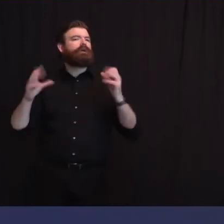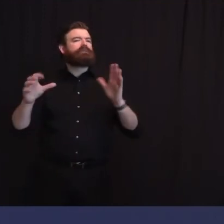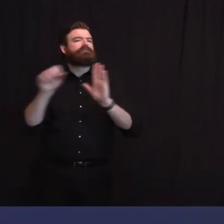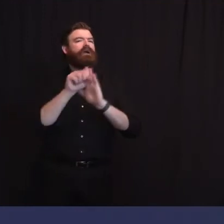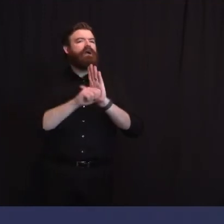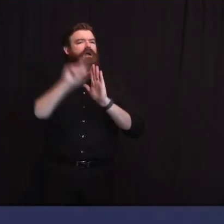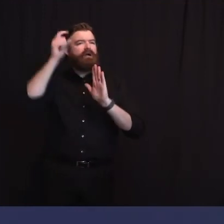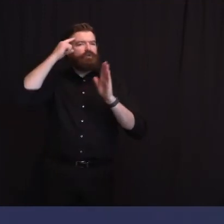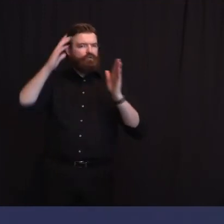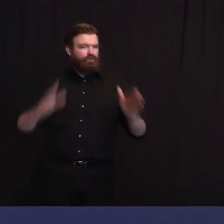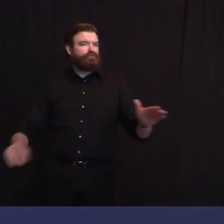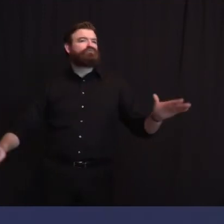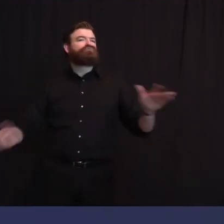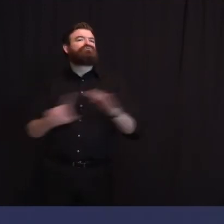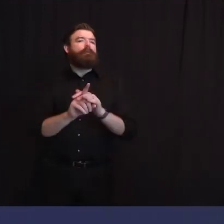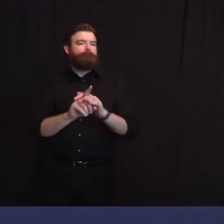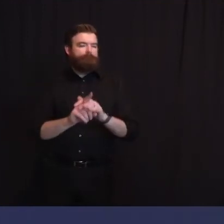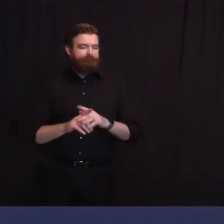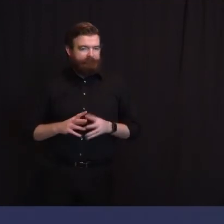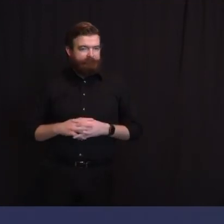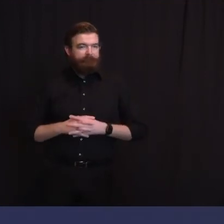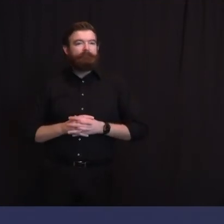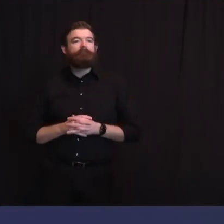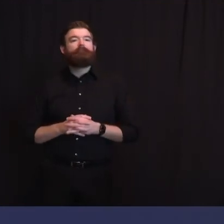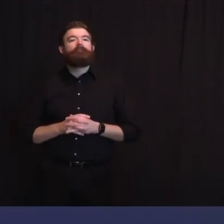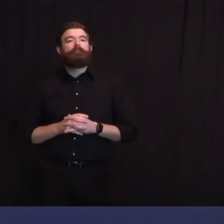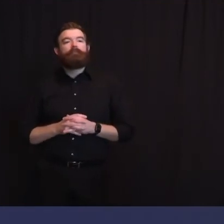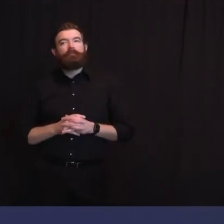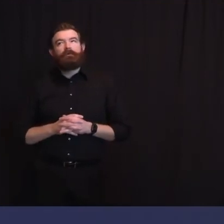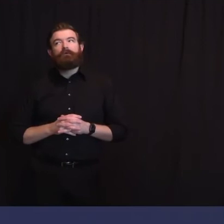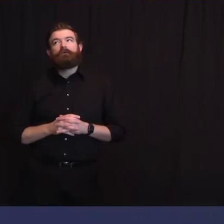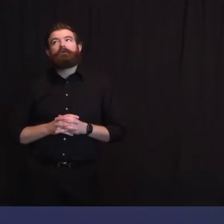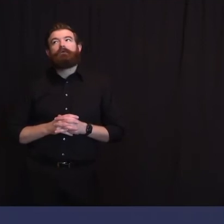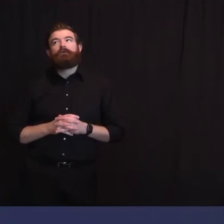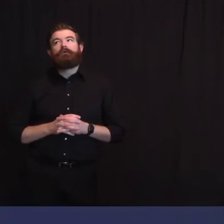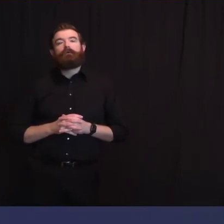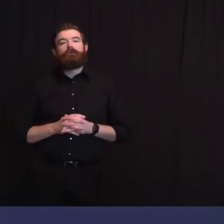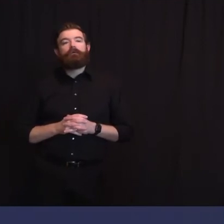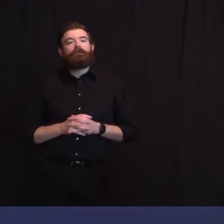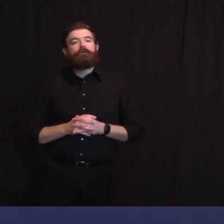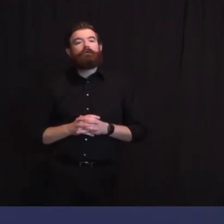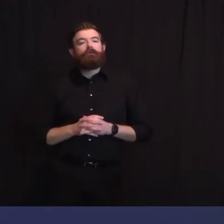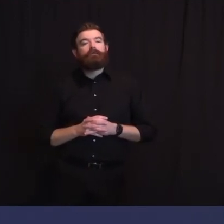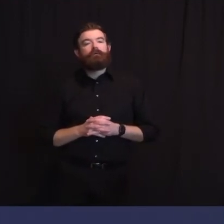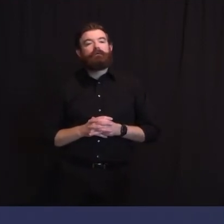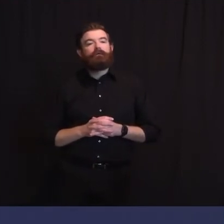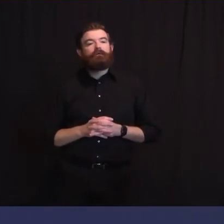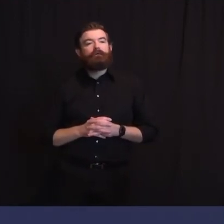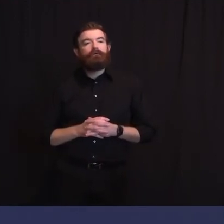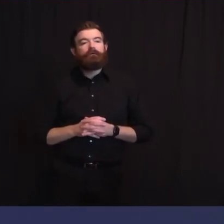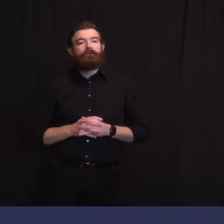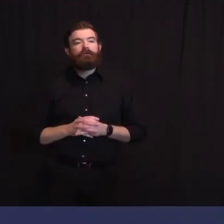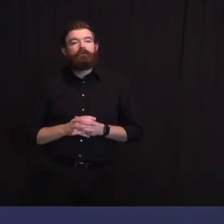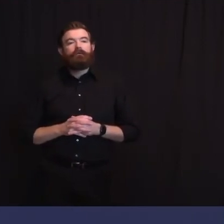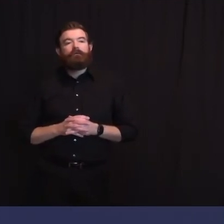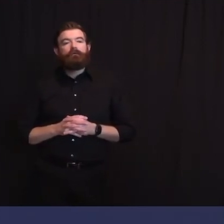Arizona, who didn't just go around the corner like we did from New Jersey. It could go in and out, but really had to make a